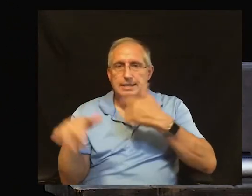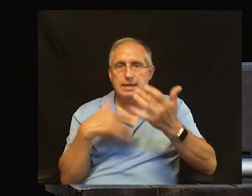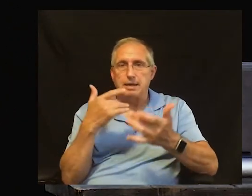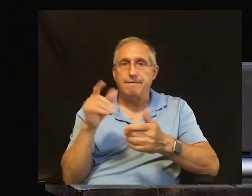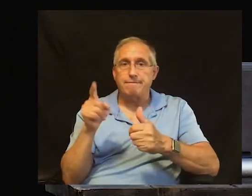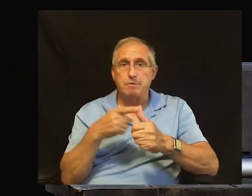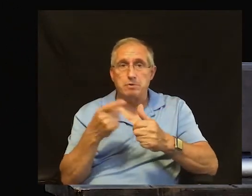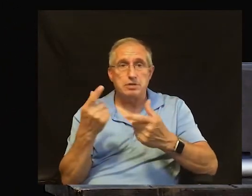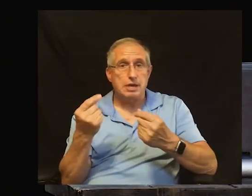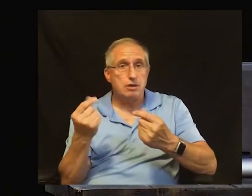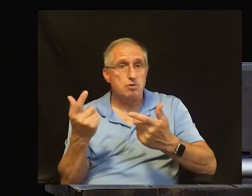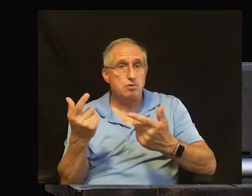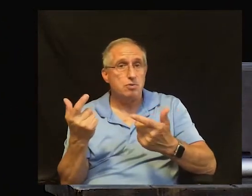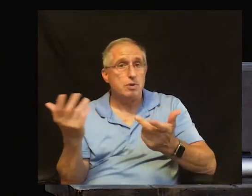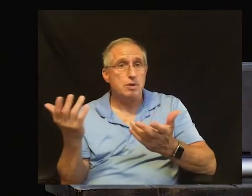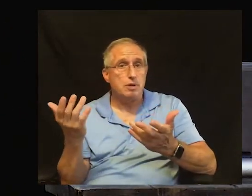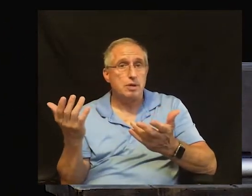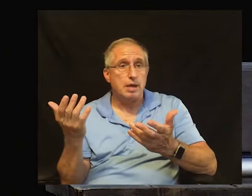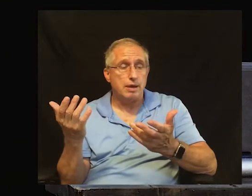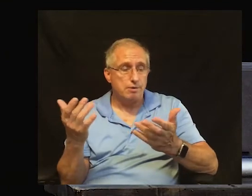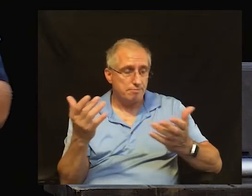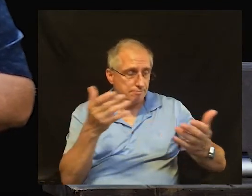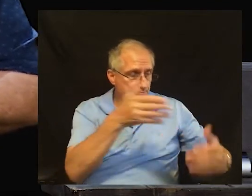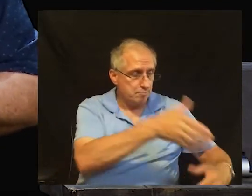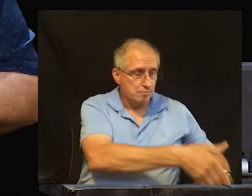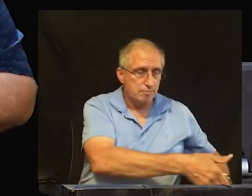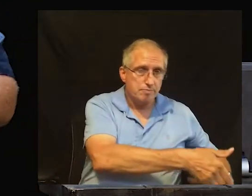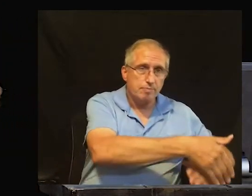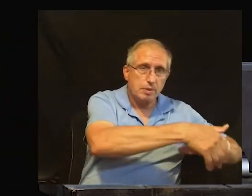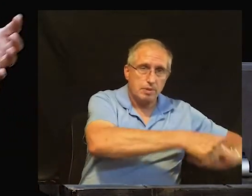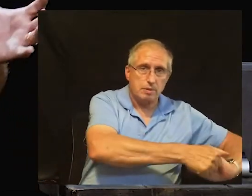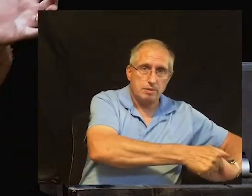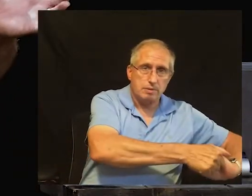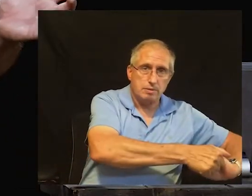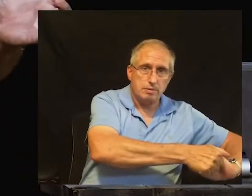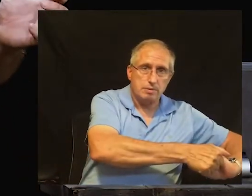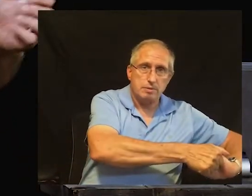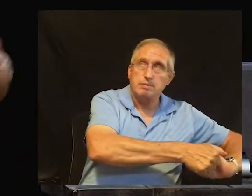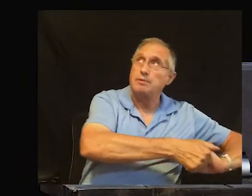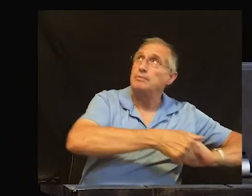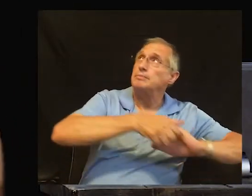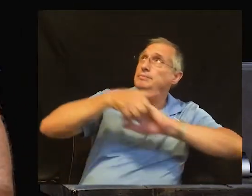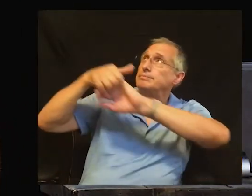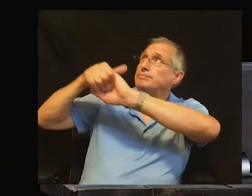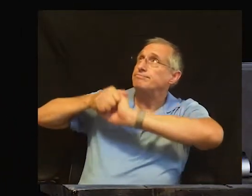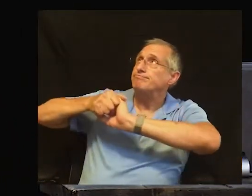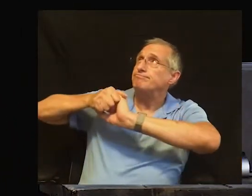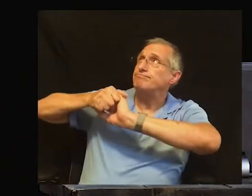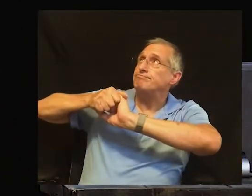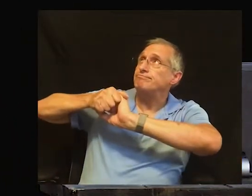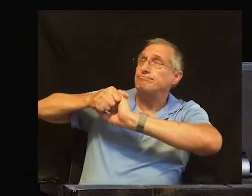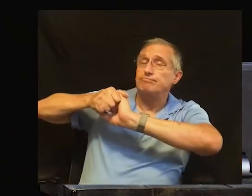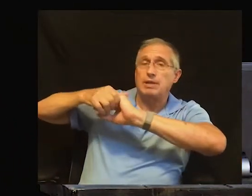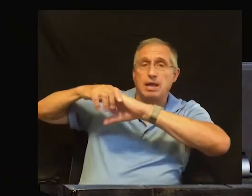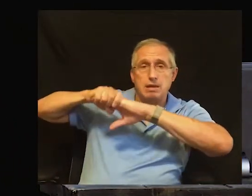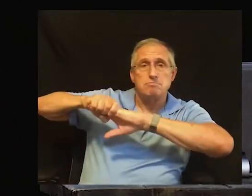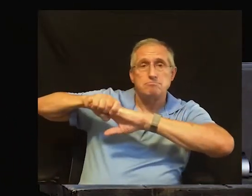place. And the first thing I would do is I'd reach down like this, and they'd grab my hand, and I would squeeze